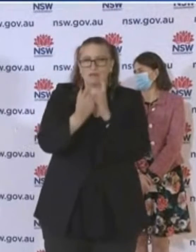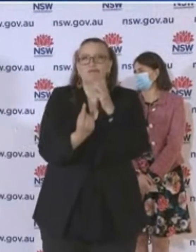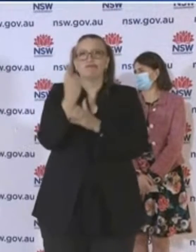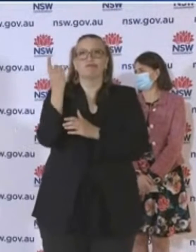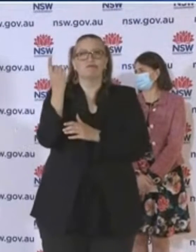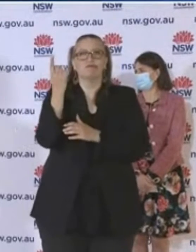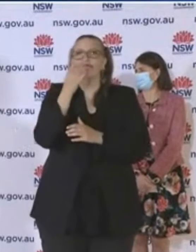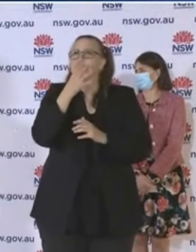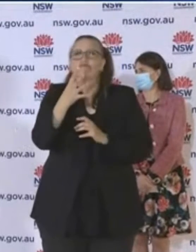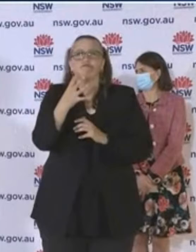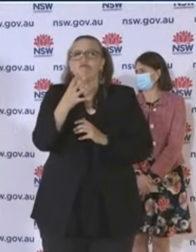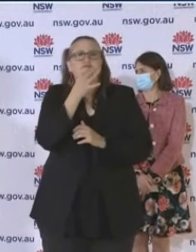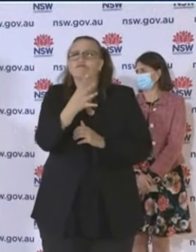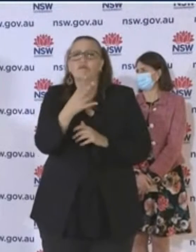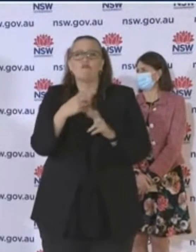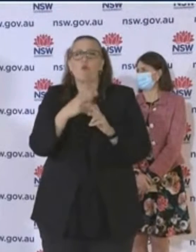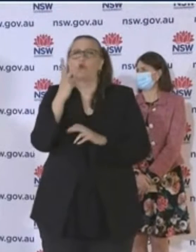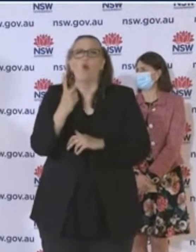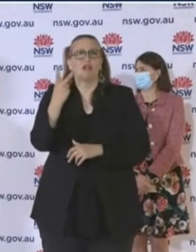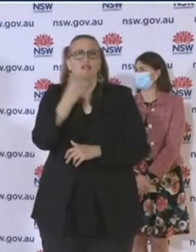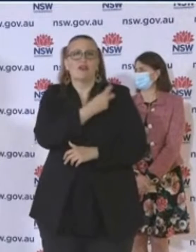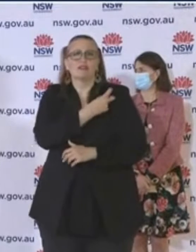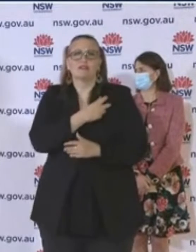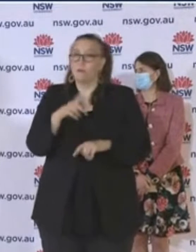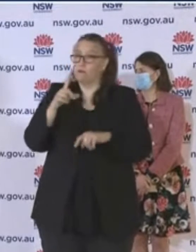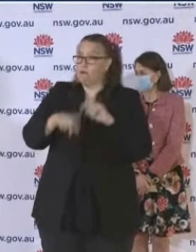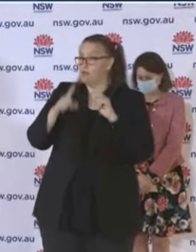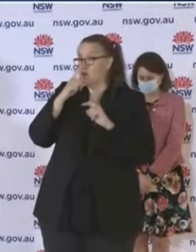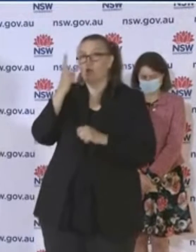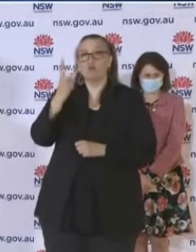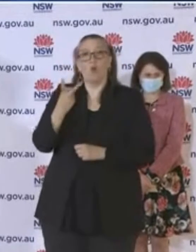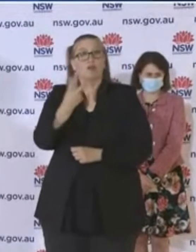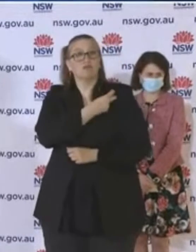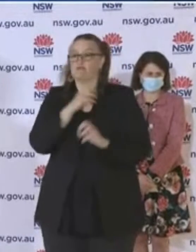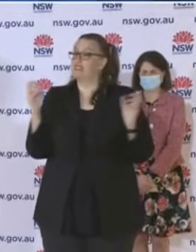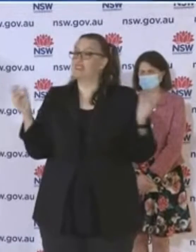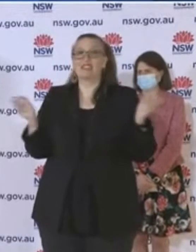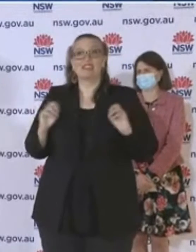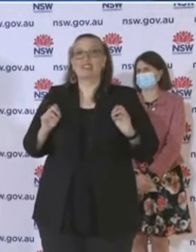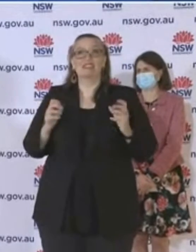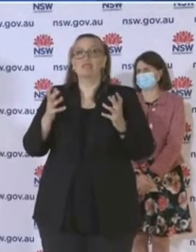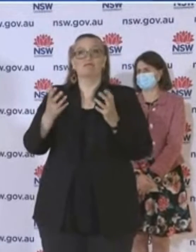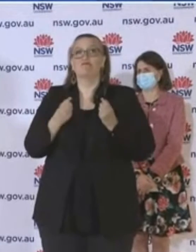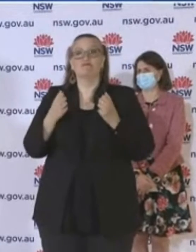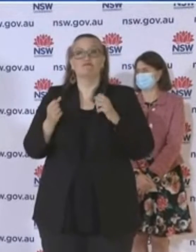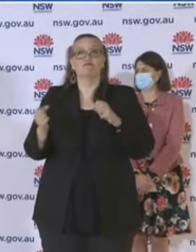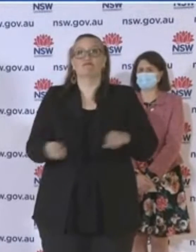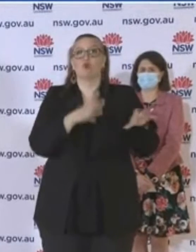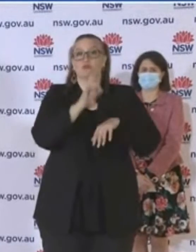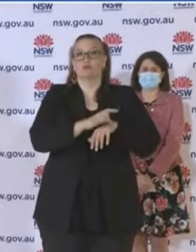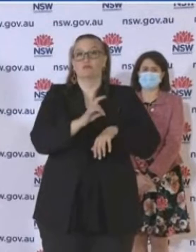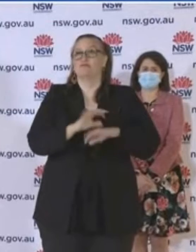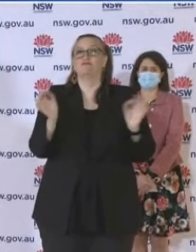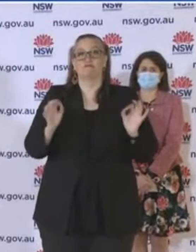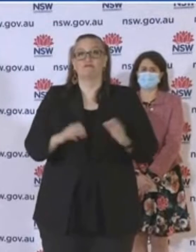doses, but it's uncommon, and we're seeing most people having had no vaccine or perhaps just 1. But the message is